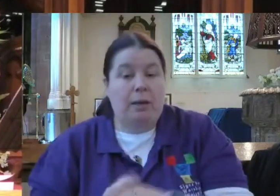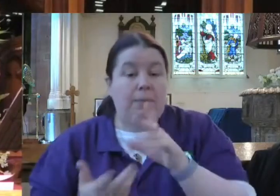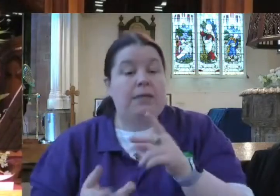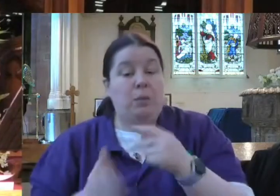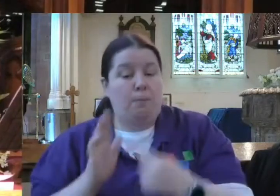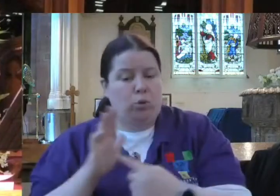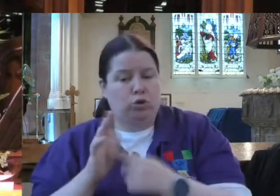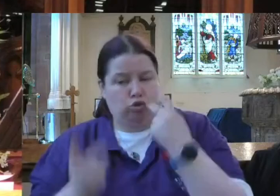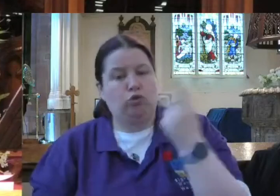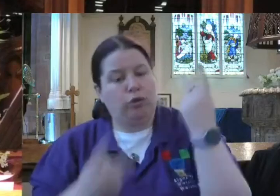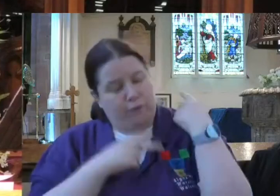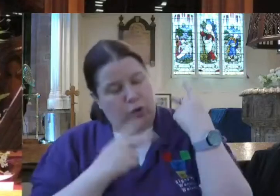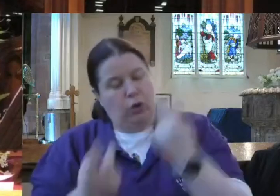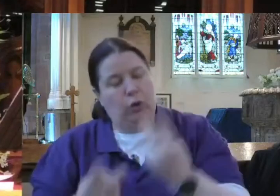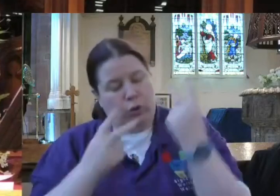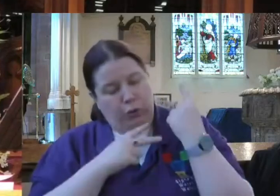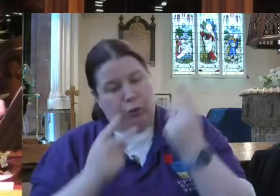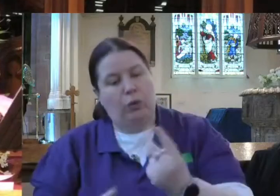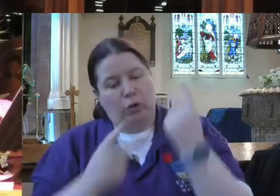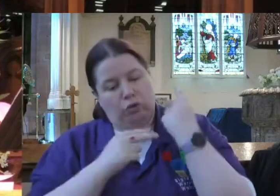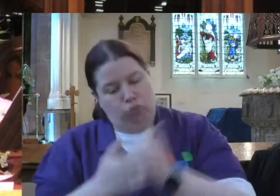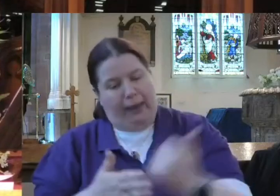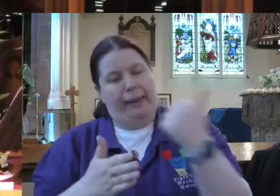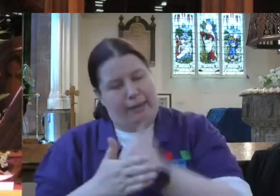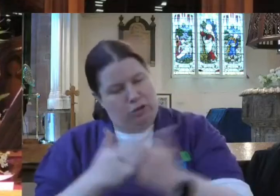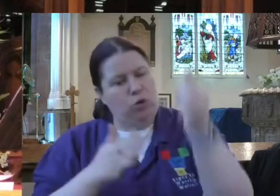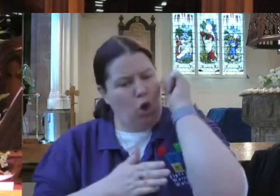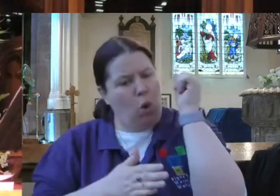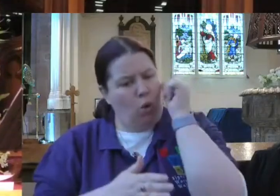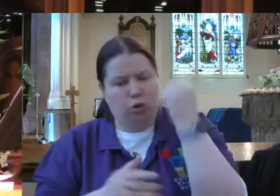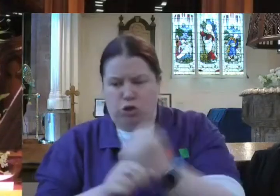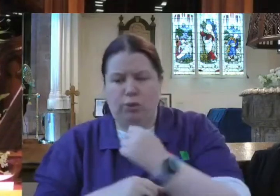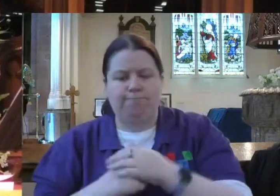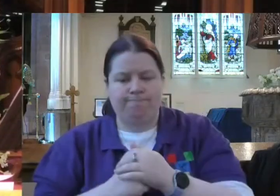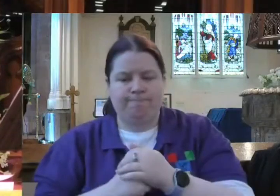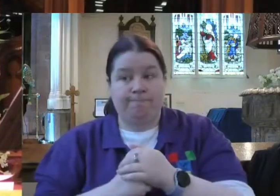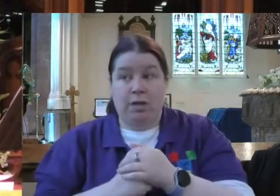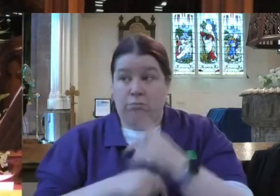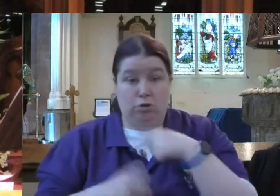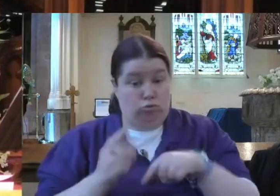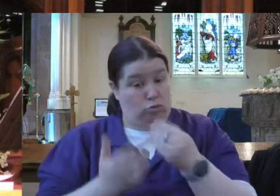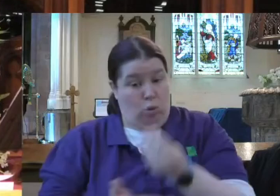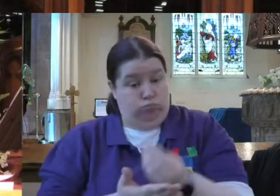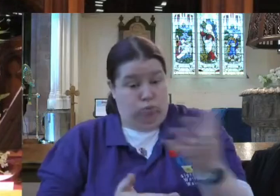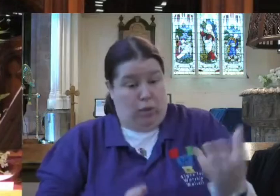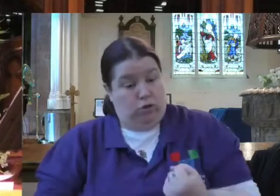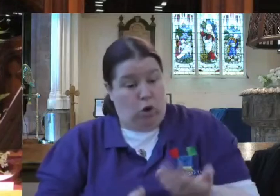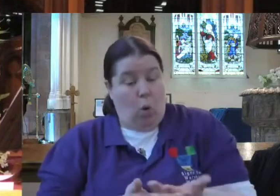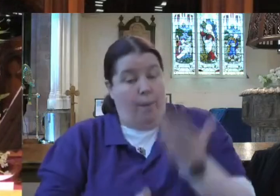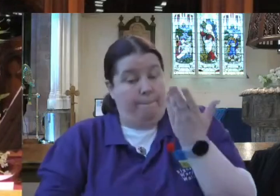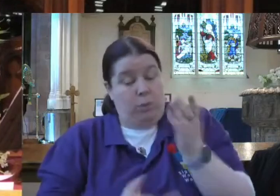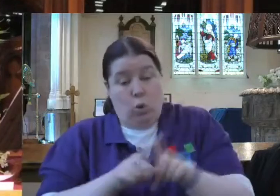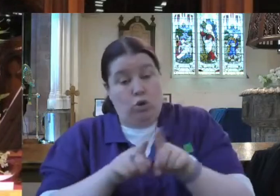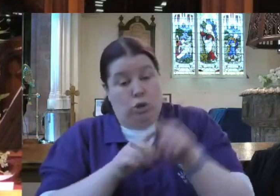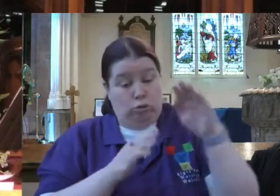is a healthy thing to do. You need to review regularly. How often, I wonder, does our income go up? Maybe